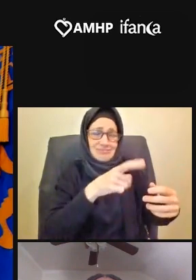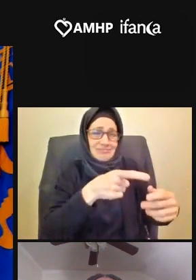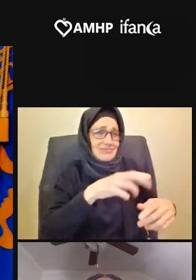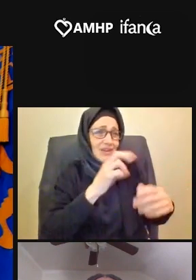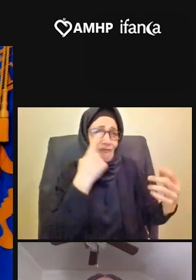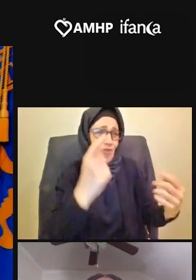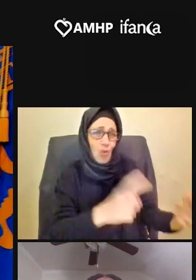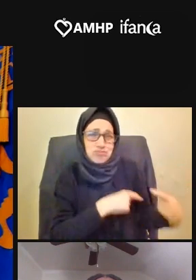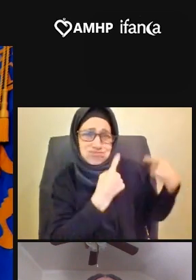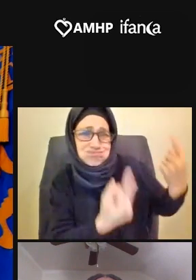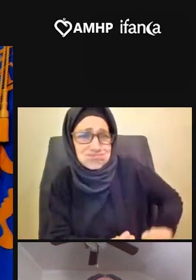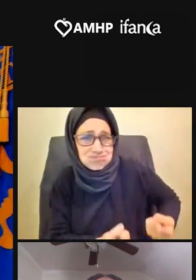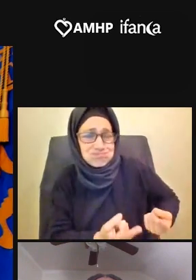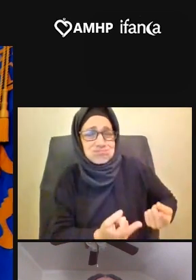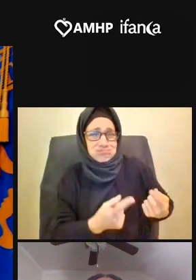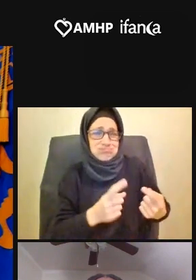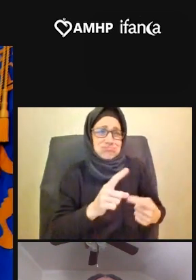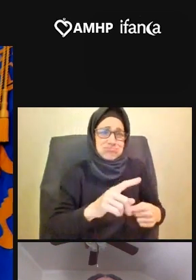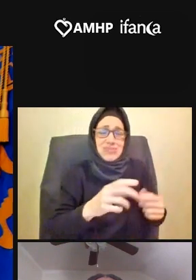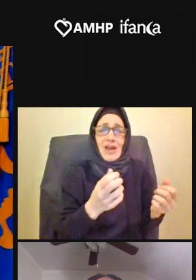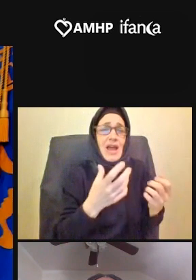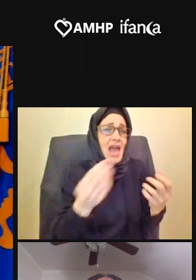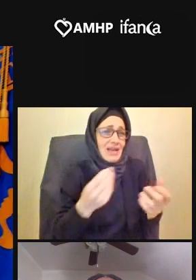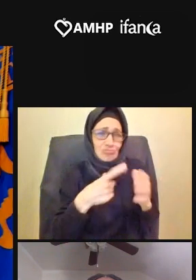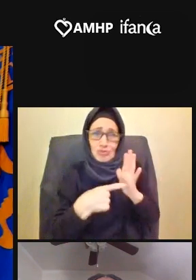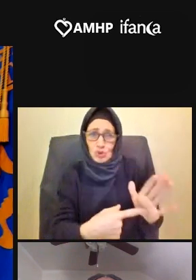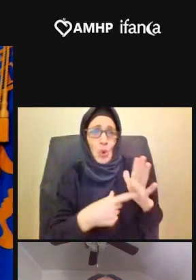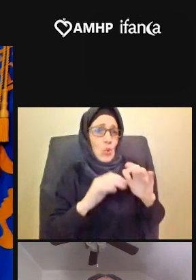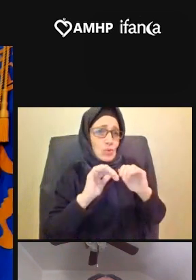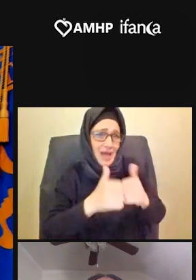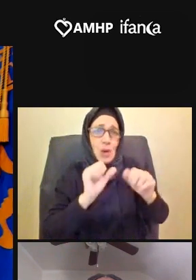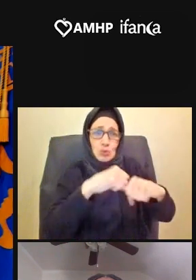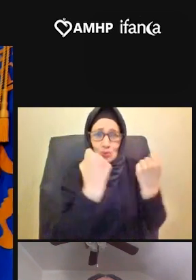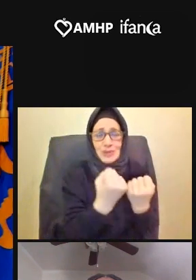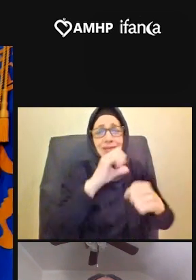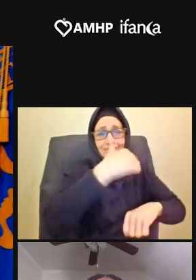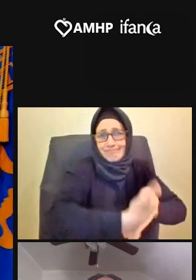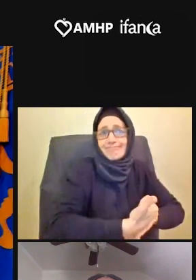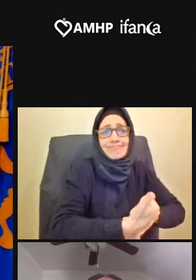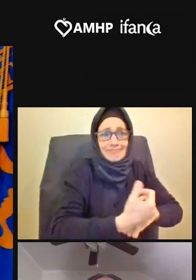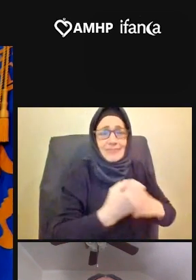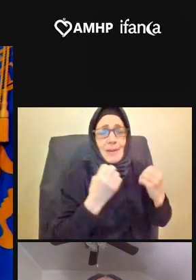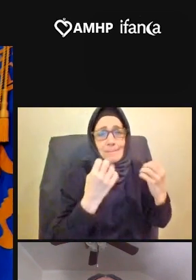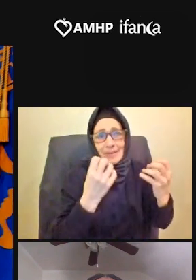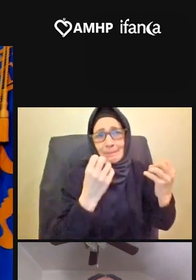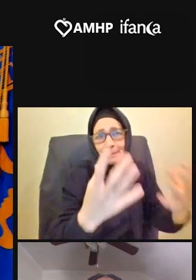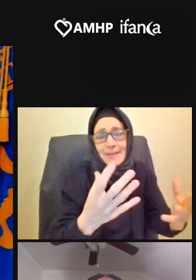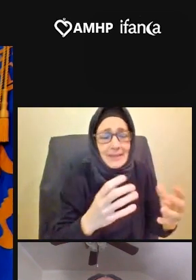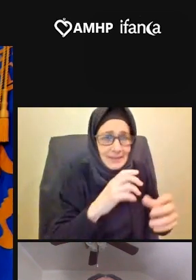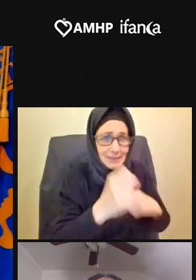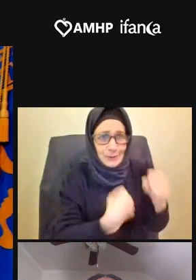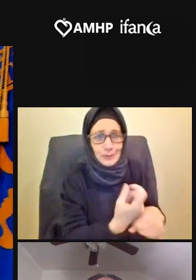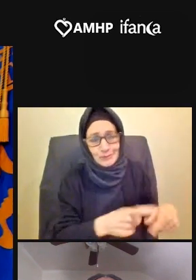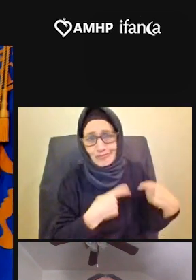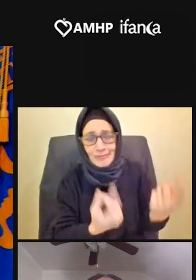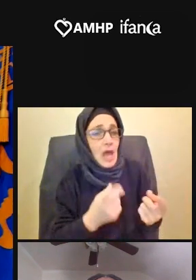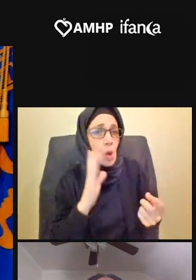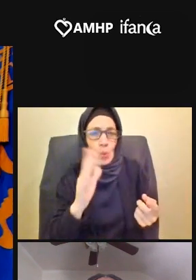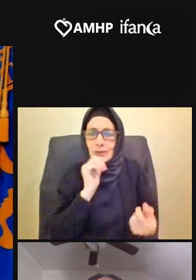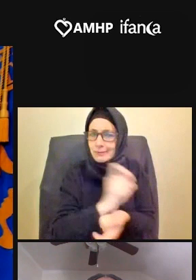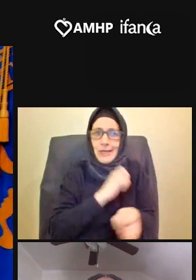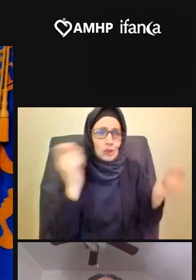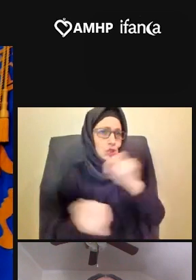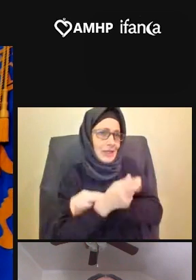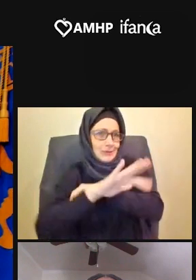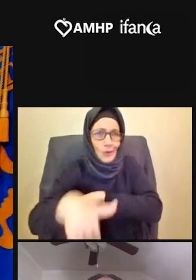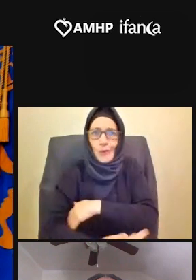has really shown over the last centuries in this country. It's not going to turn around overnight, but perhaps the